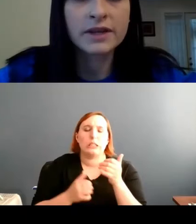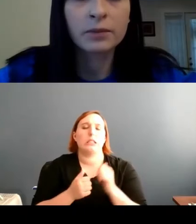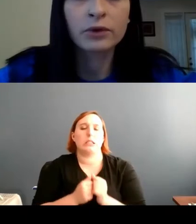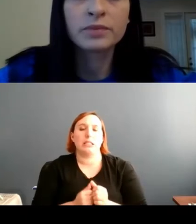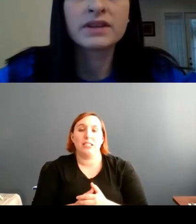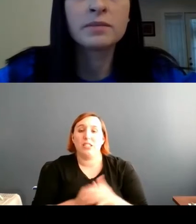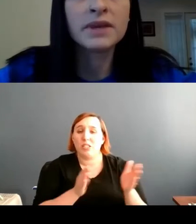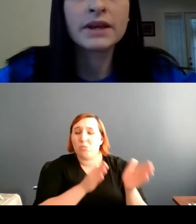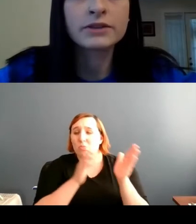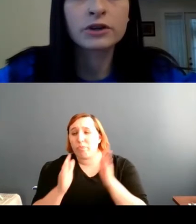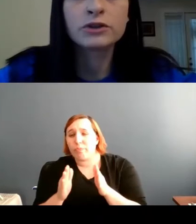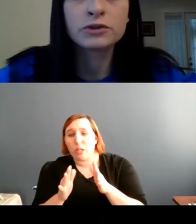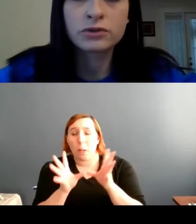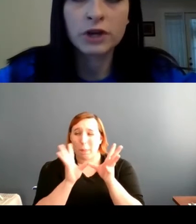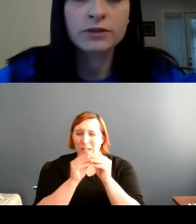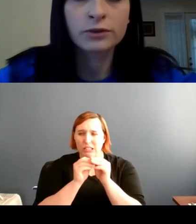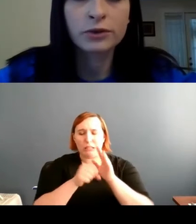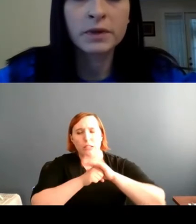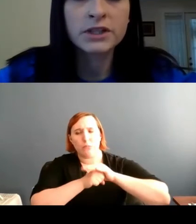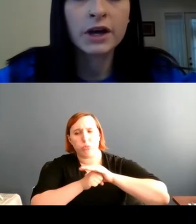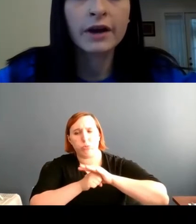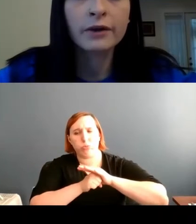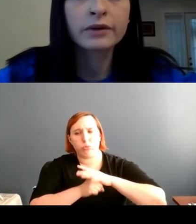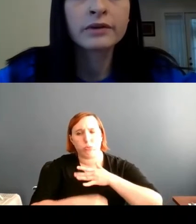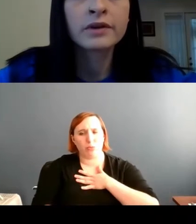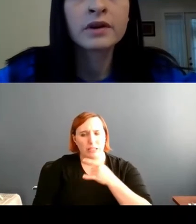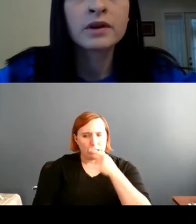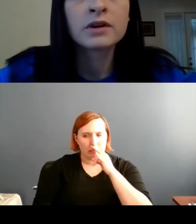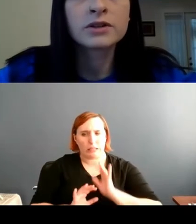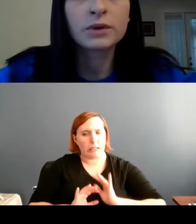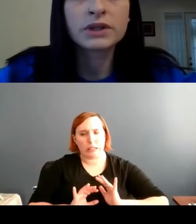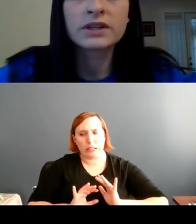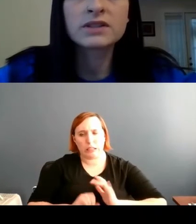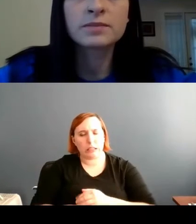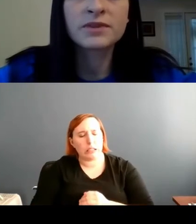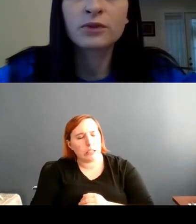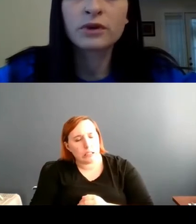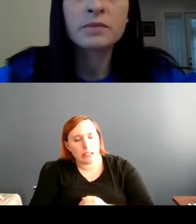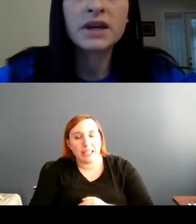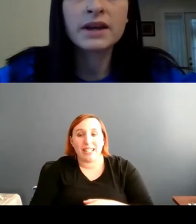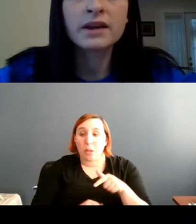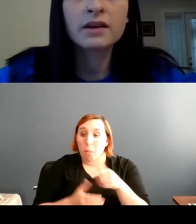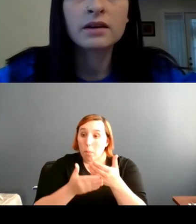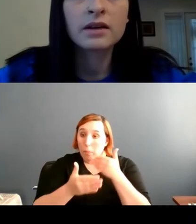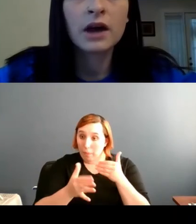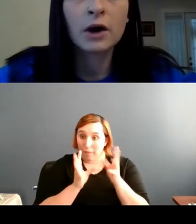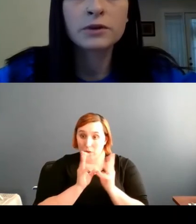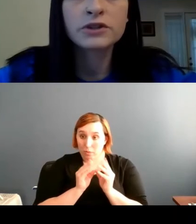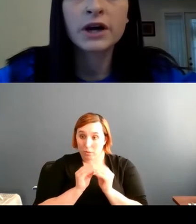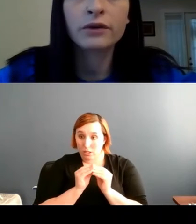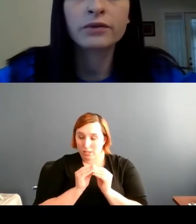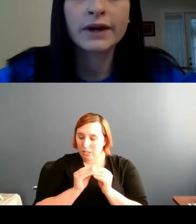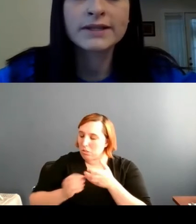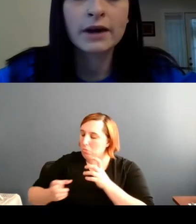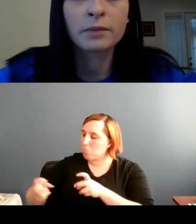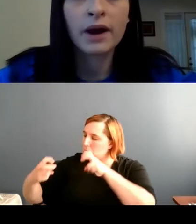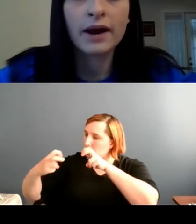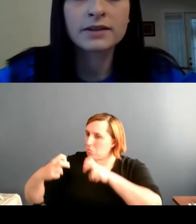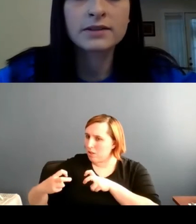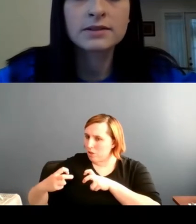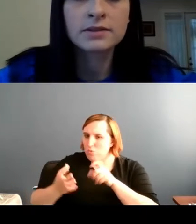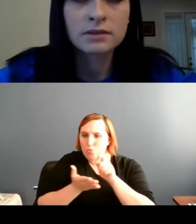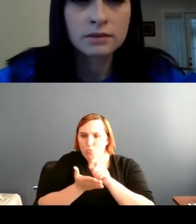Another example would be the meetings are too stressful for my child. So with this, before the meeting, help your child write